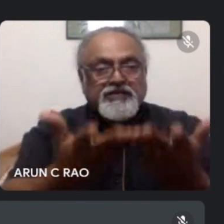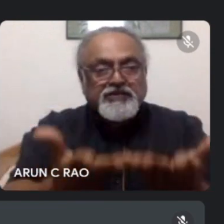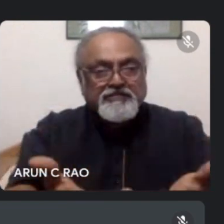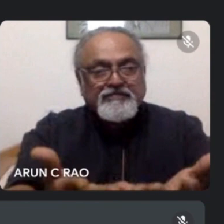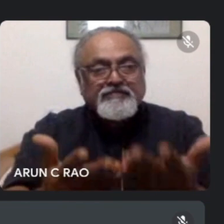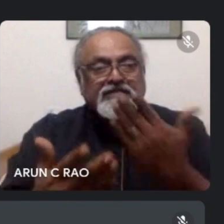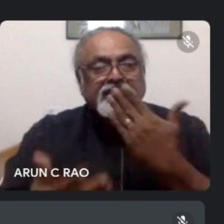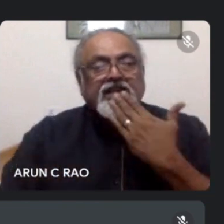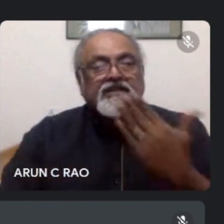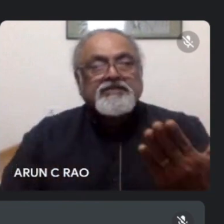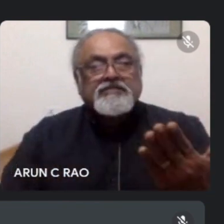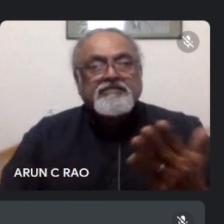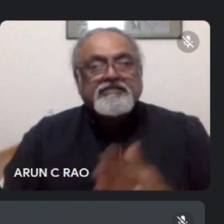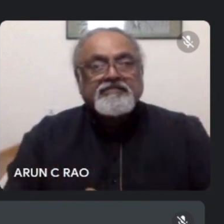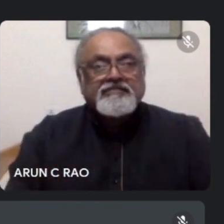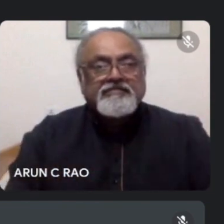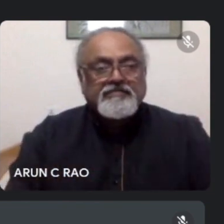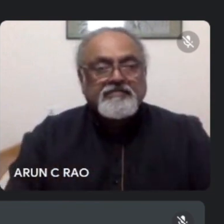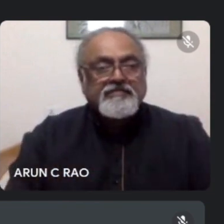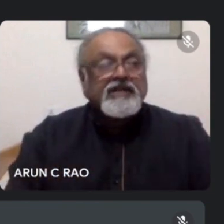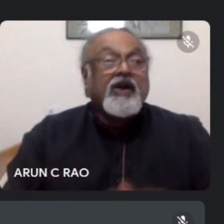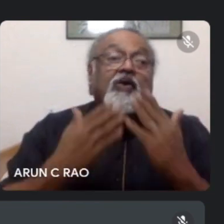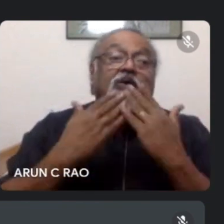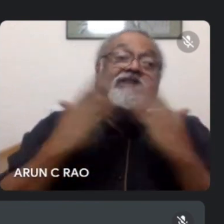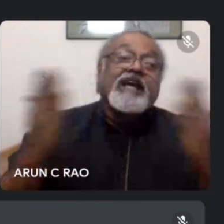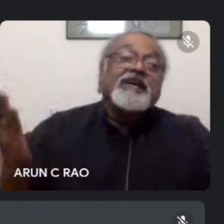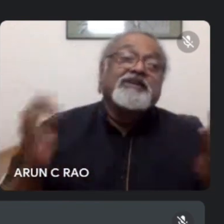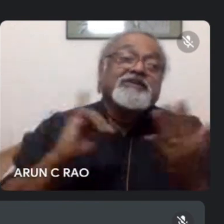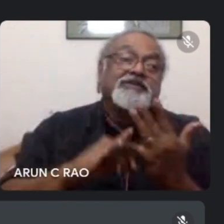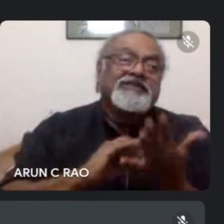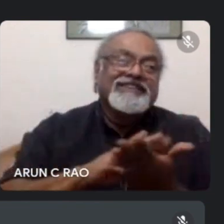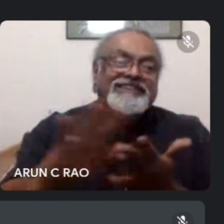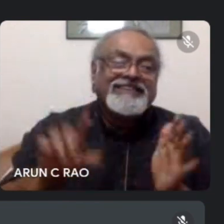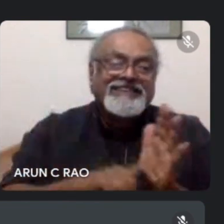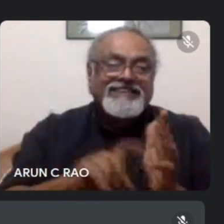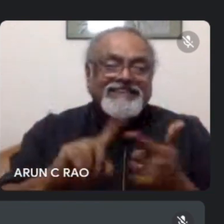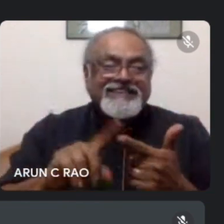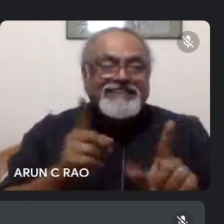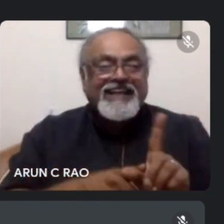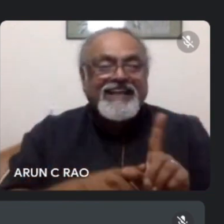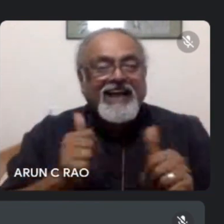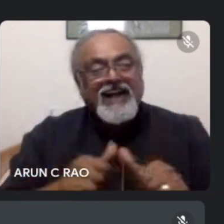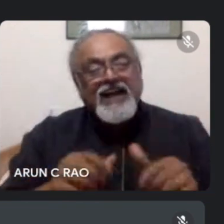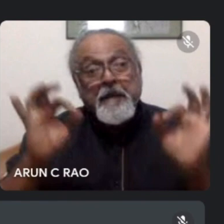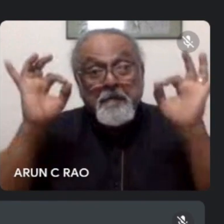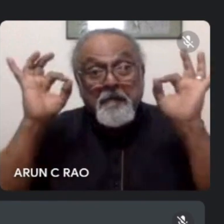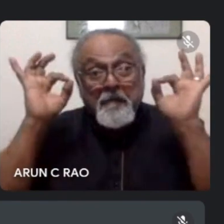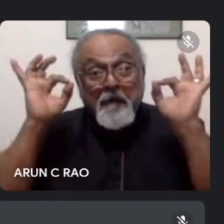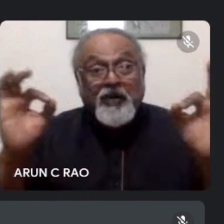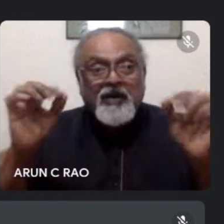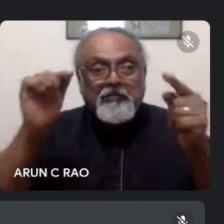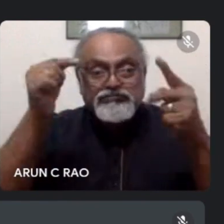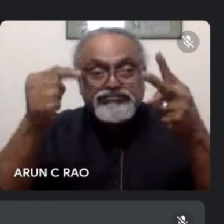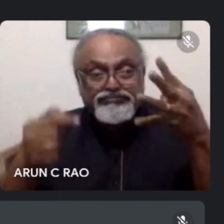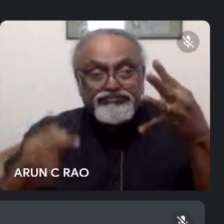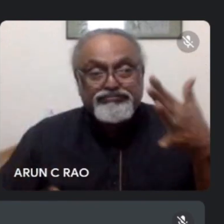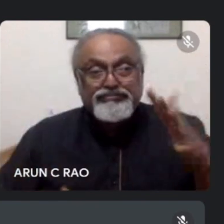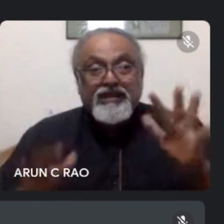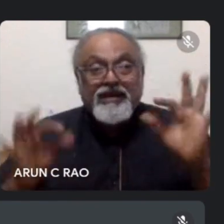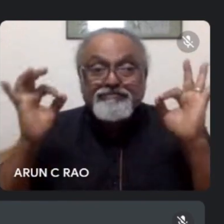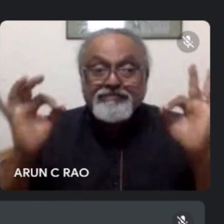Thank you so much, Shreya, for bringing out so many important things, for sharing so many